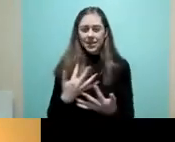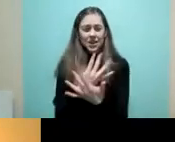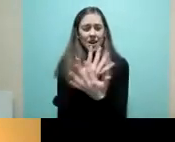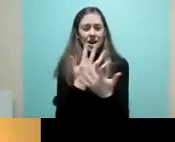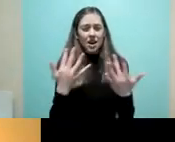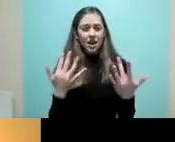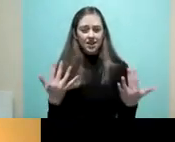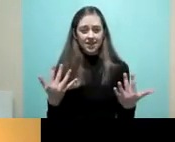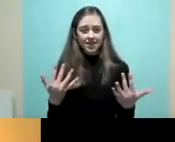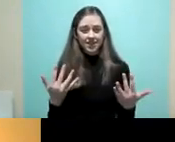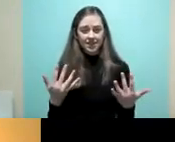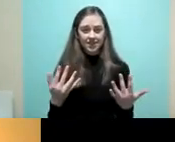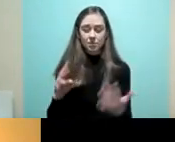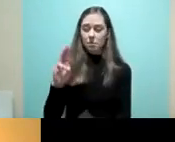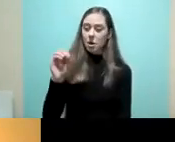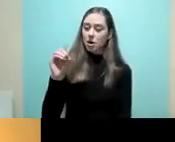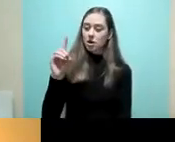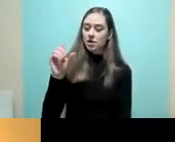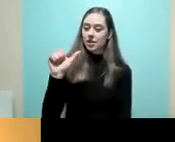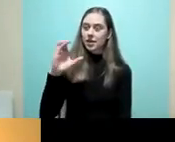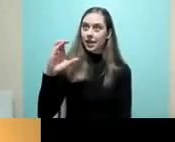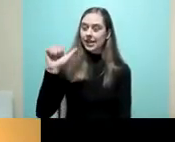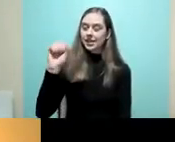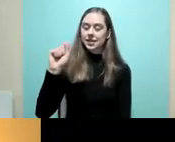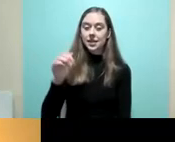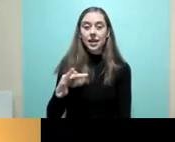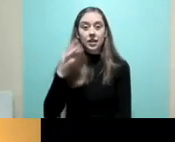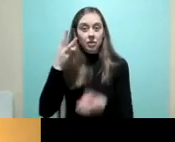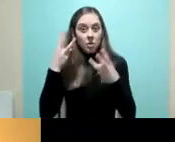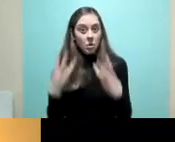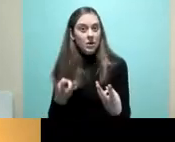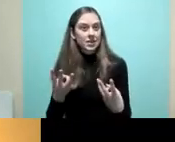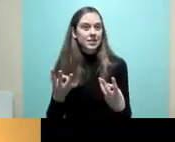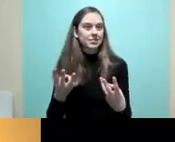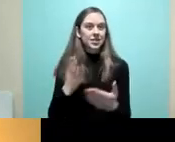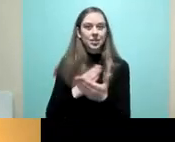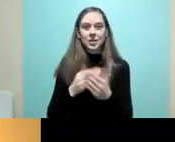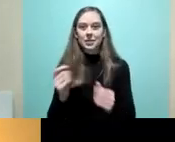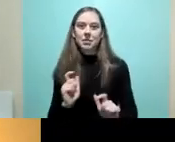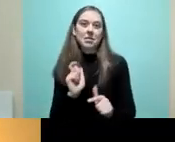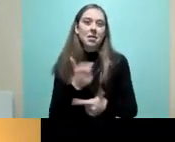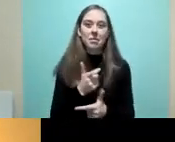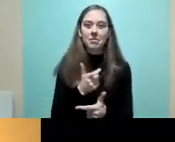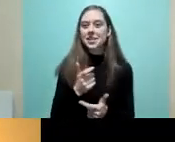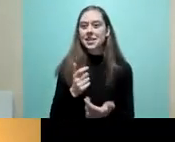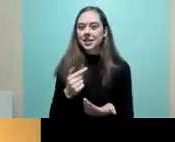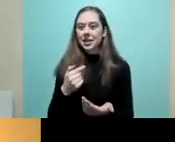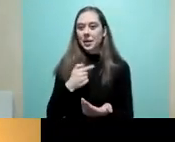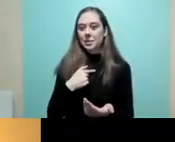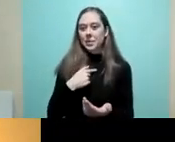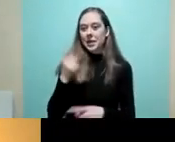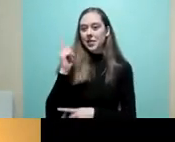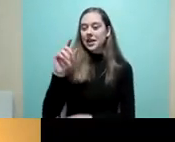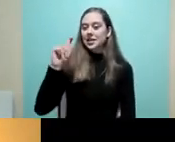out there, podcasts, okay? If you want something with a bit more lighthearted and laughter and fun, Tommy and Hector. I like listening to Tommy and